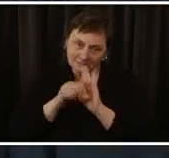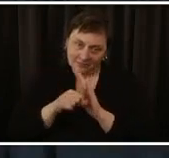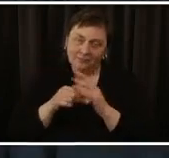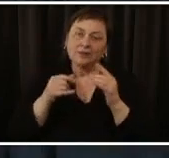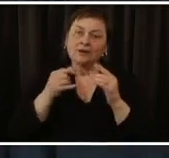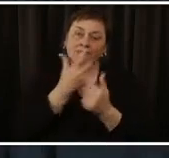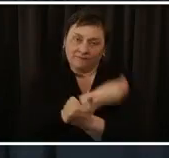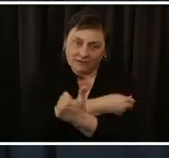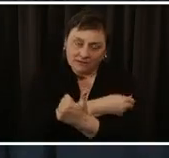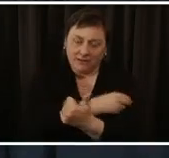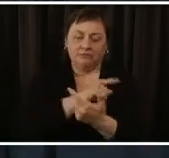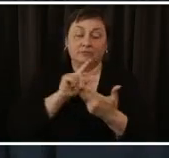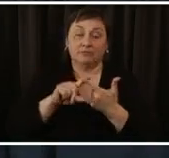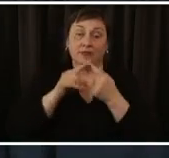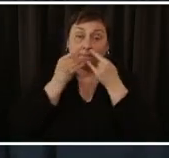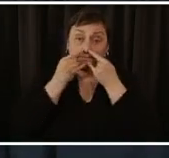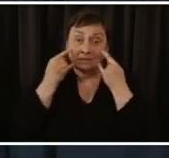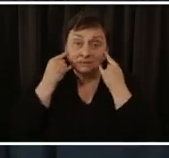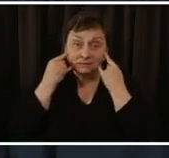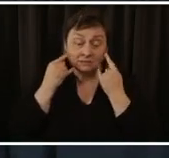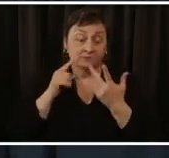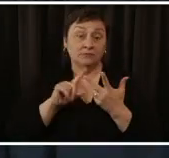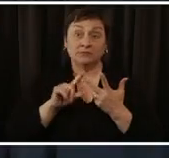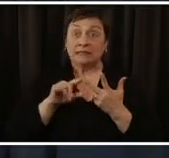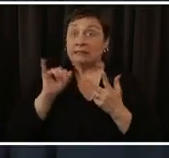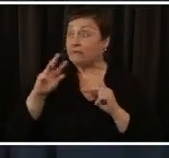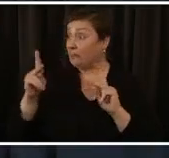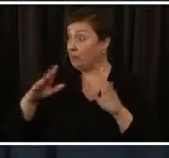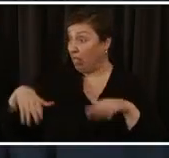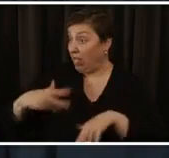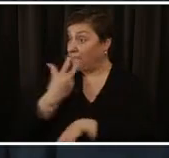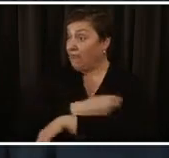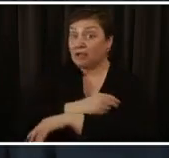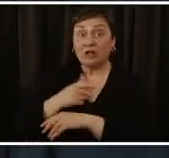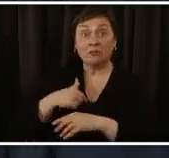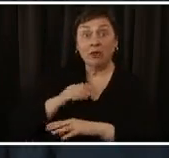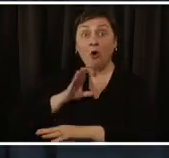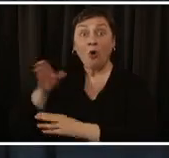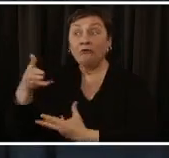especially indoors. Small groups outdoors is safer. And please, there's no more